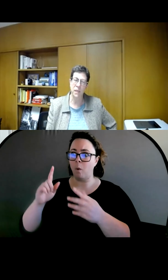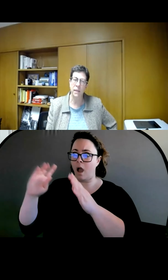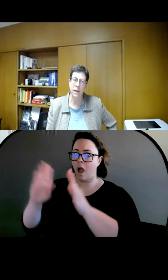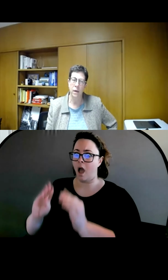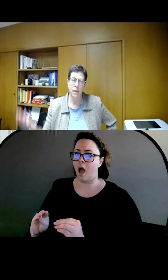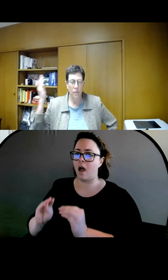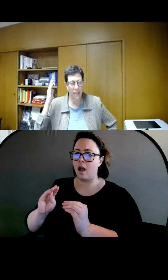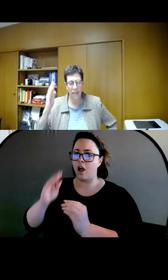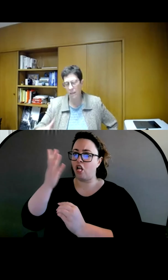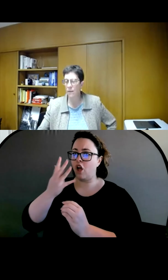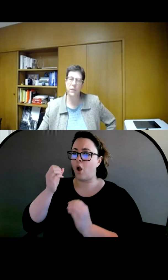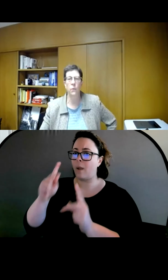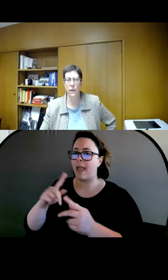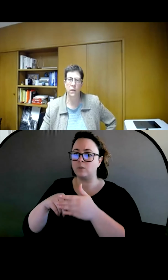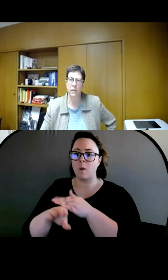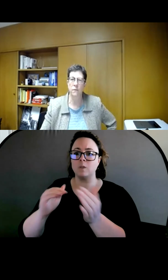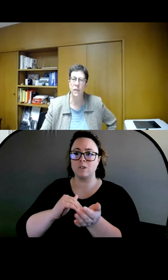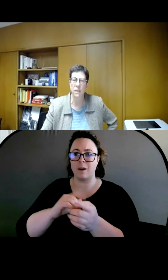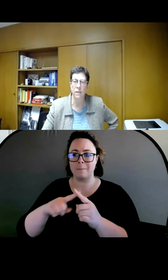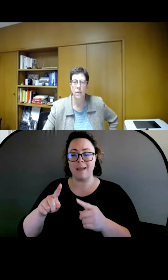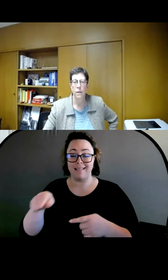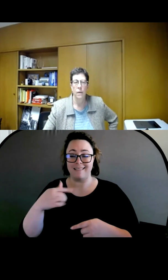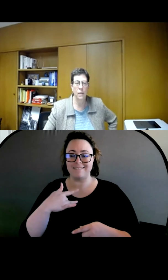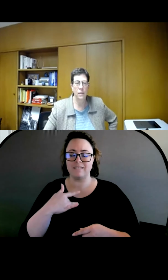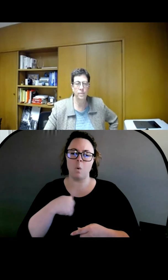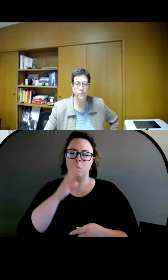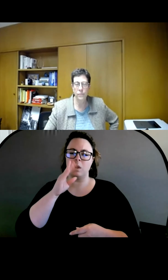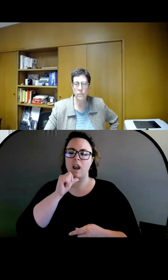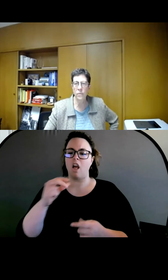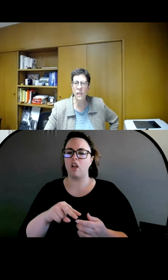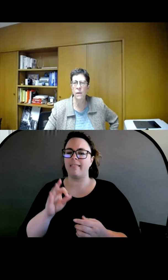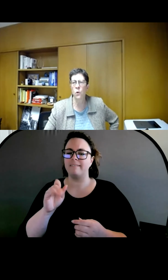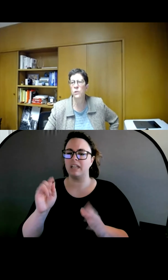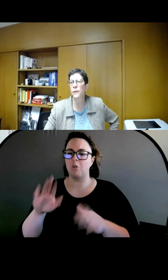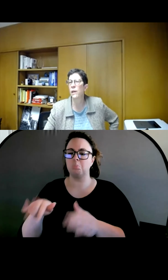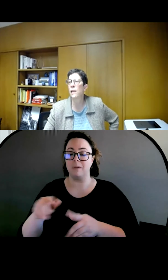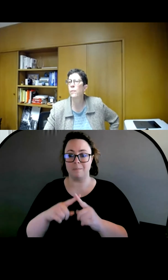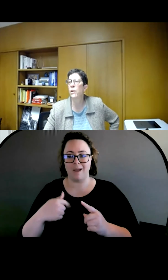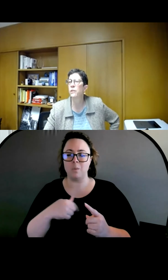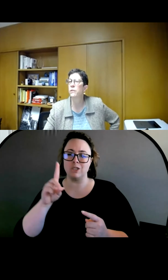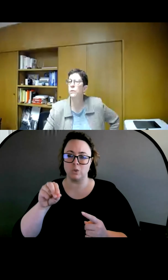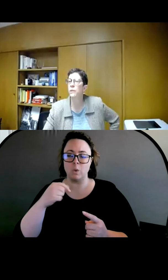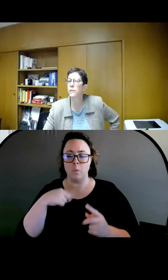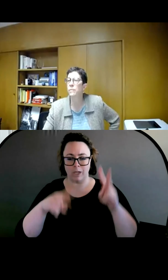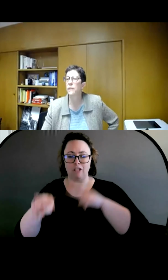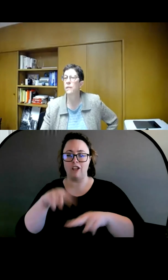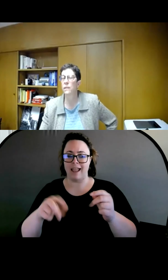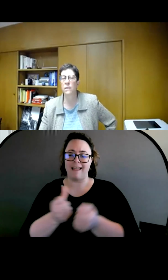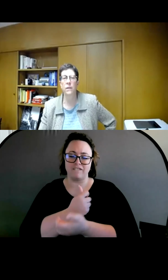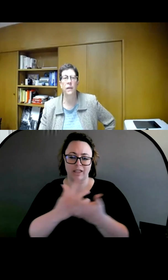going to be there, but they never think we're going to look at the feet. And then of course we look at pressure